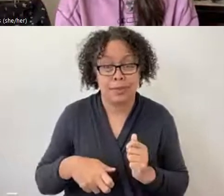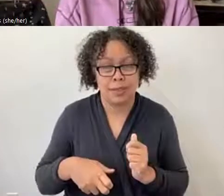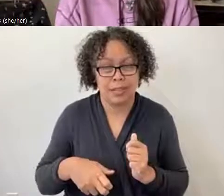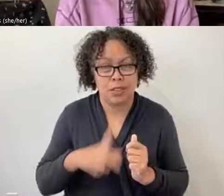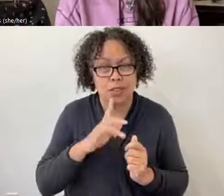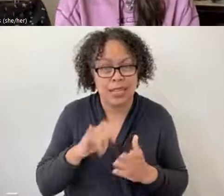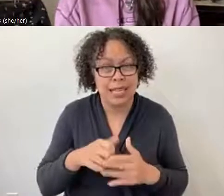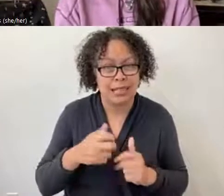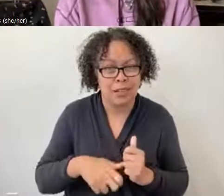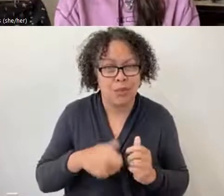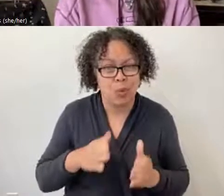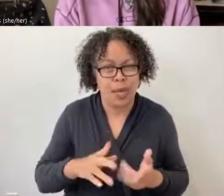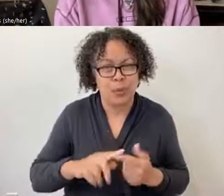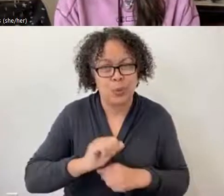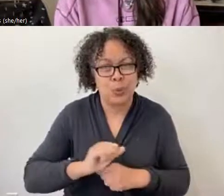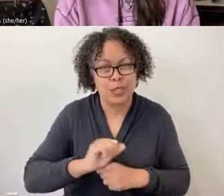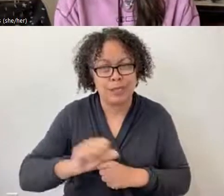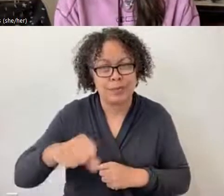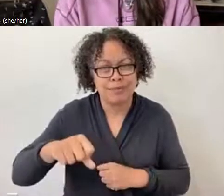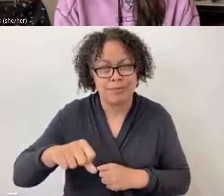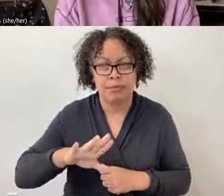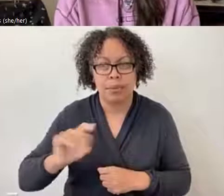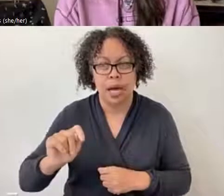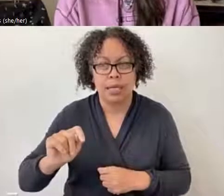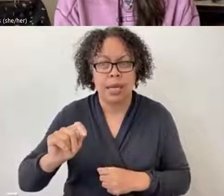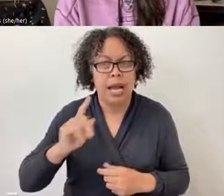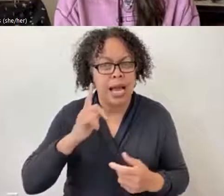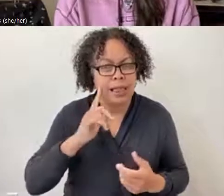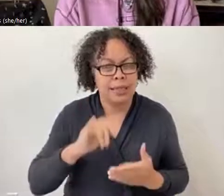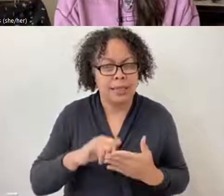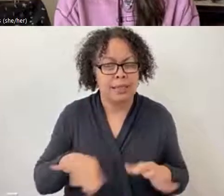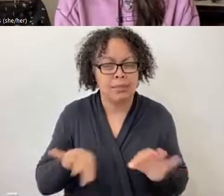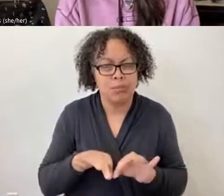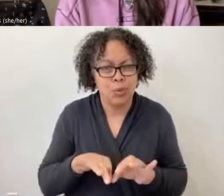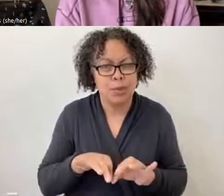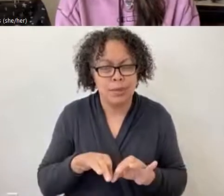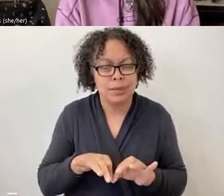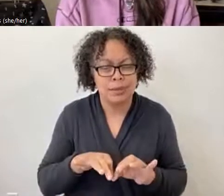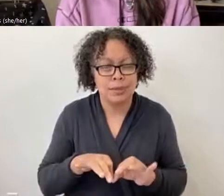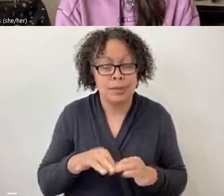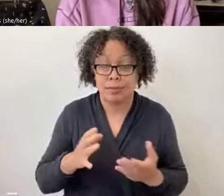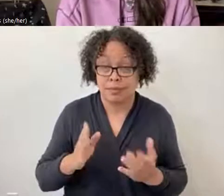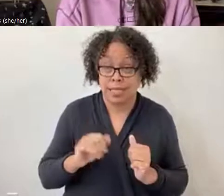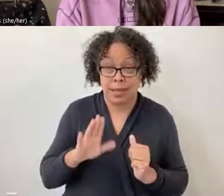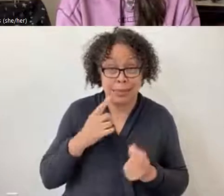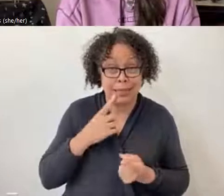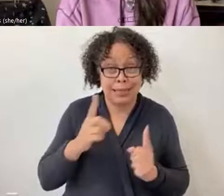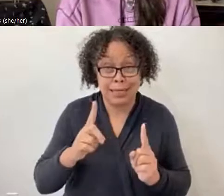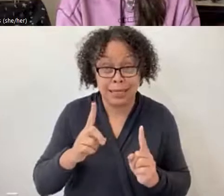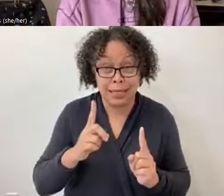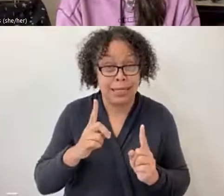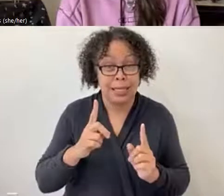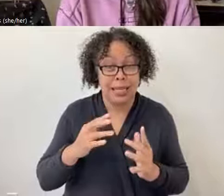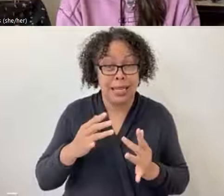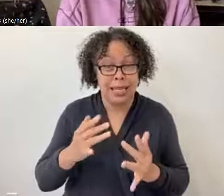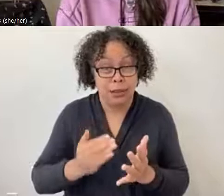hard way to work. But I think it's important. I don't know that you can be successful forever doing it. Like, ask me in 10